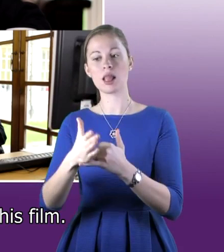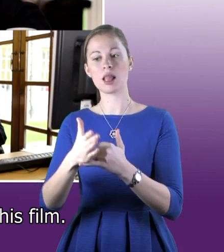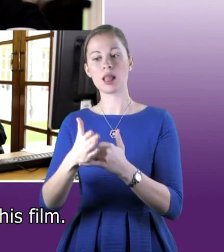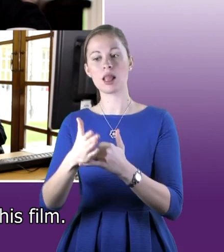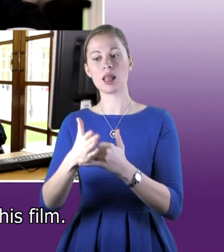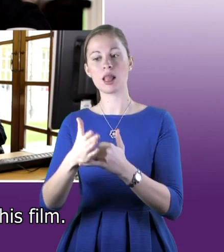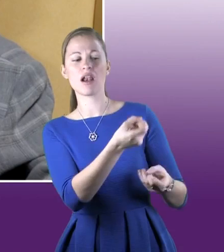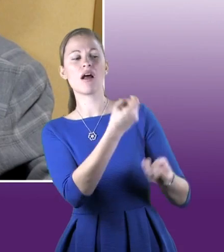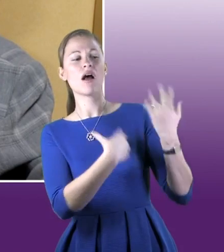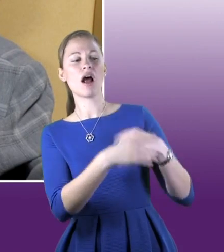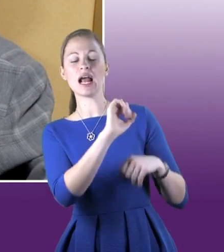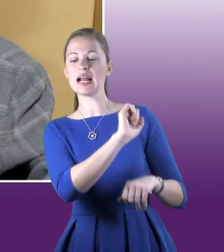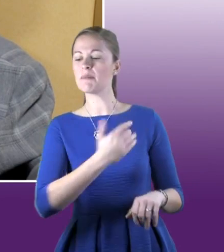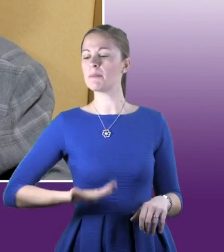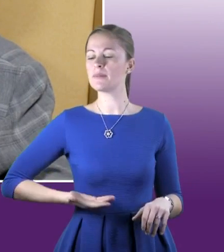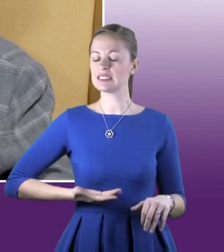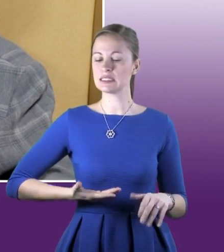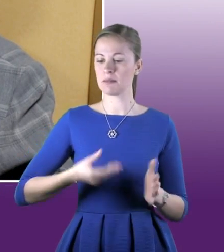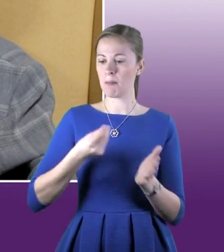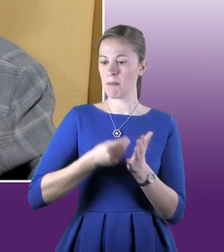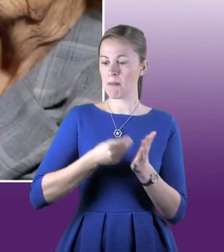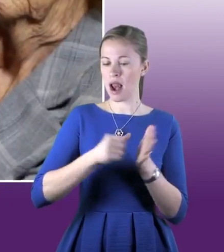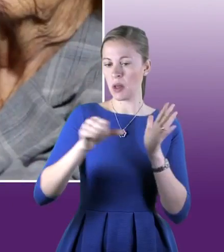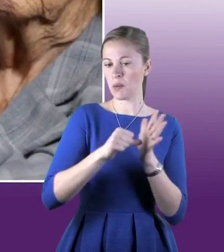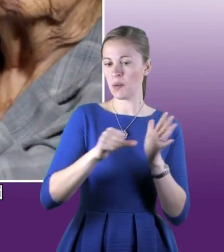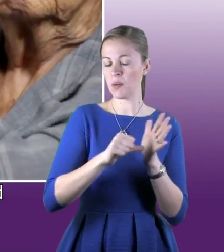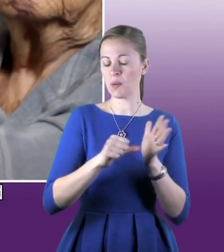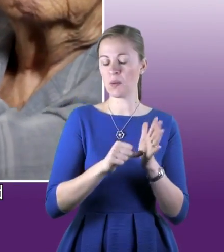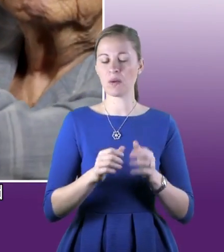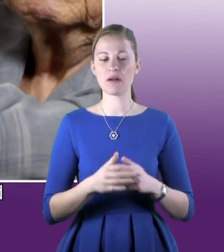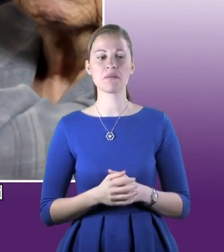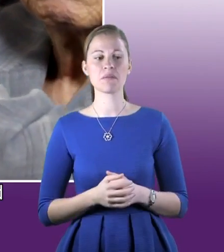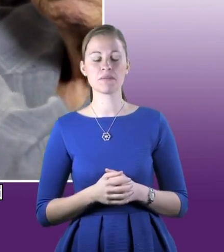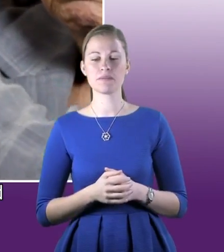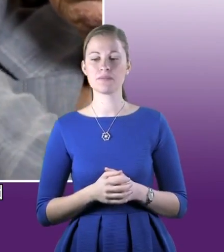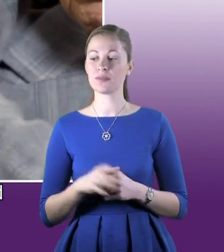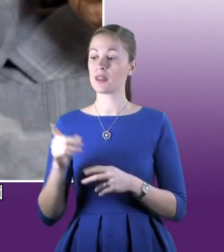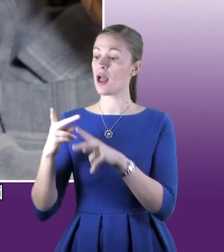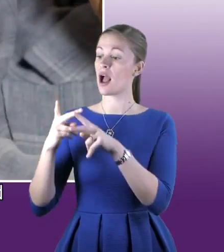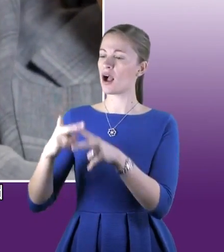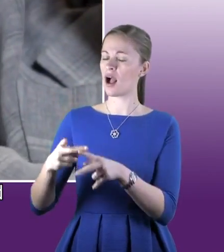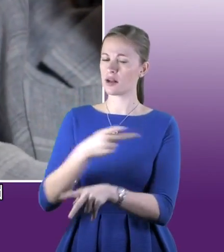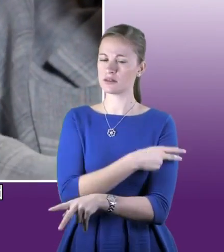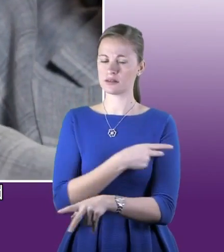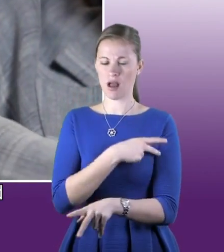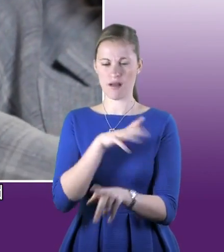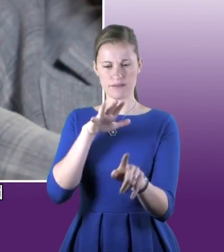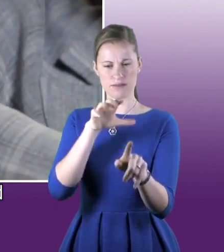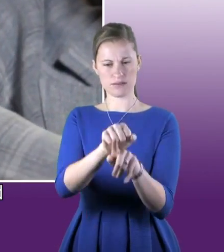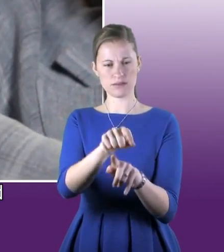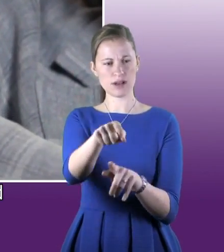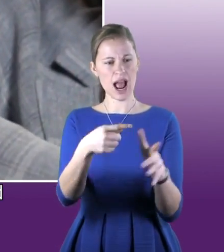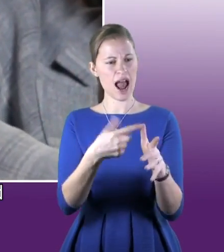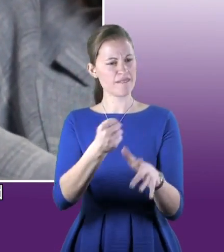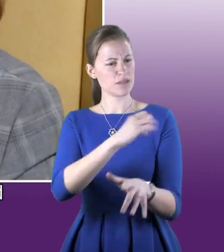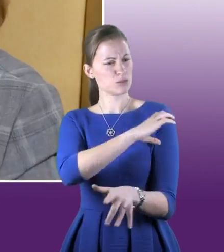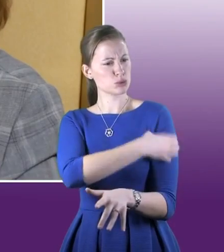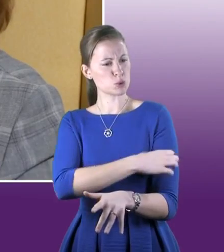about how his business is having cash flow problems. The care home staff noticed some unexplained bruising on Annie's